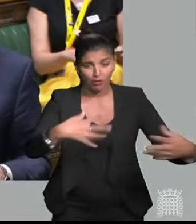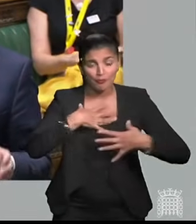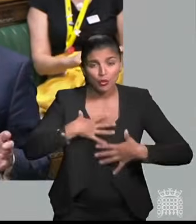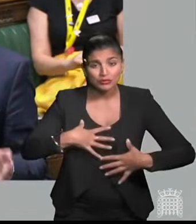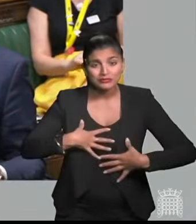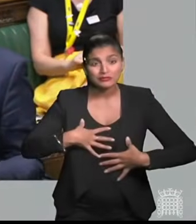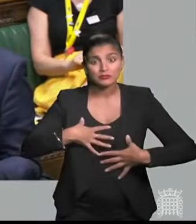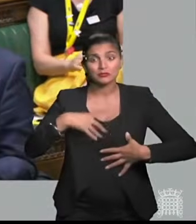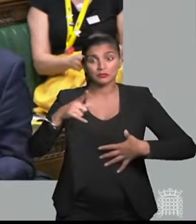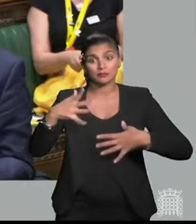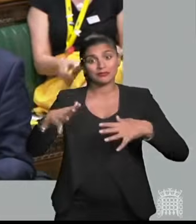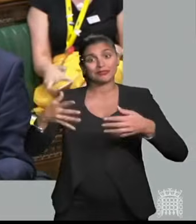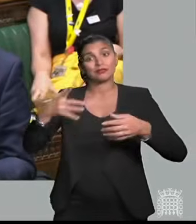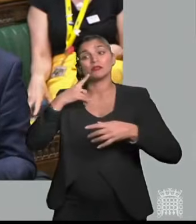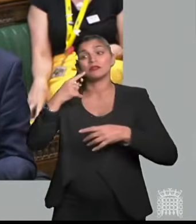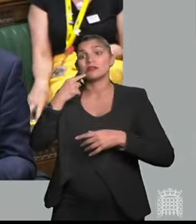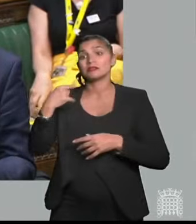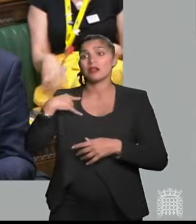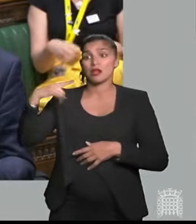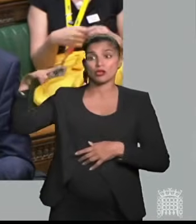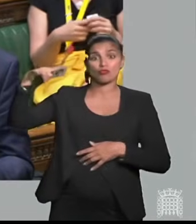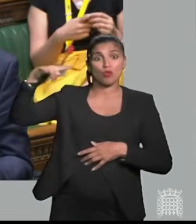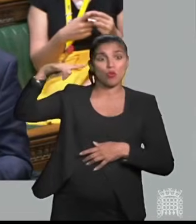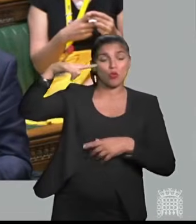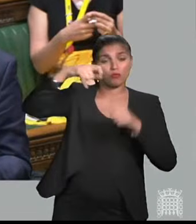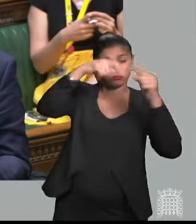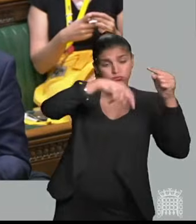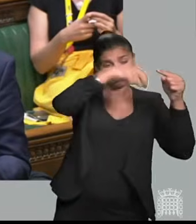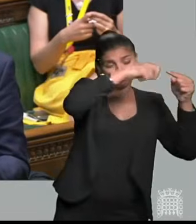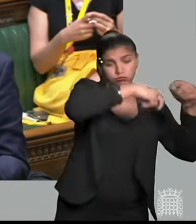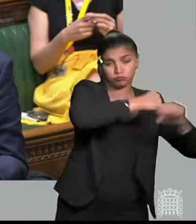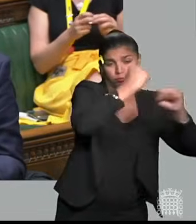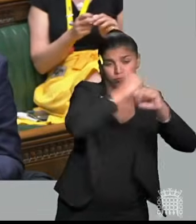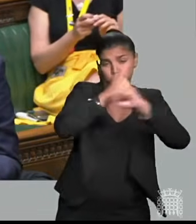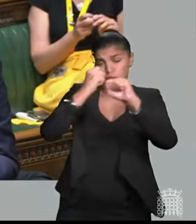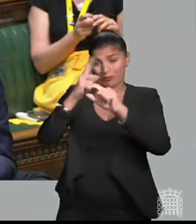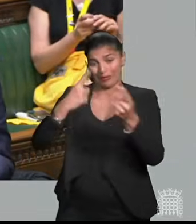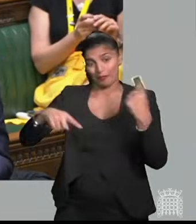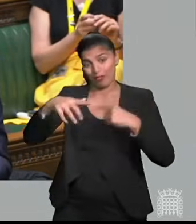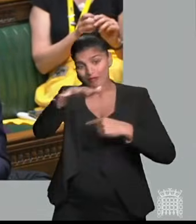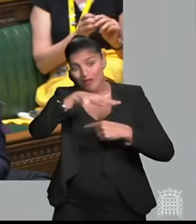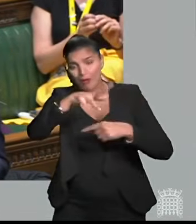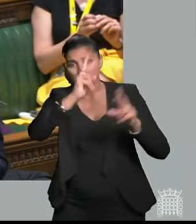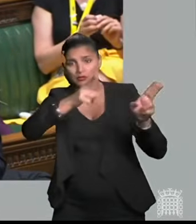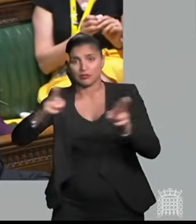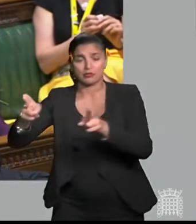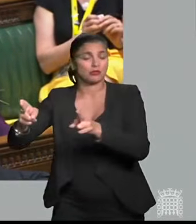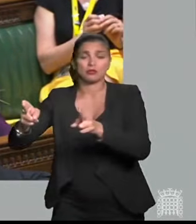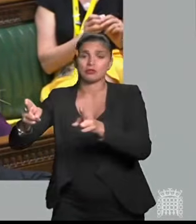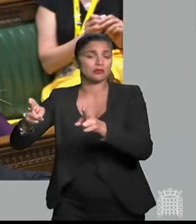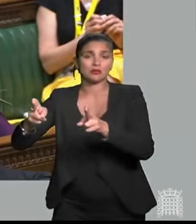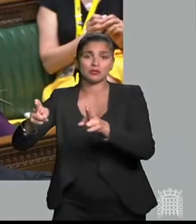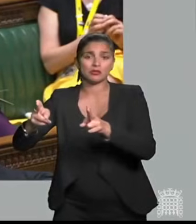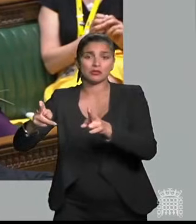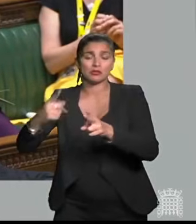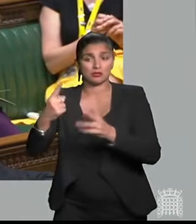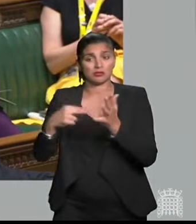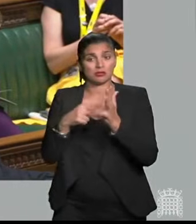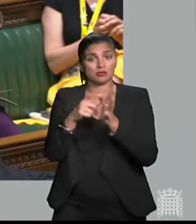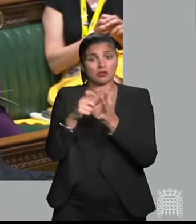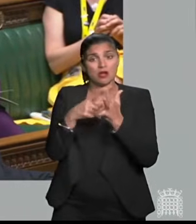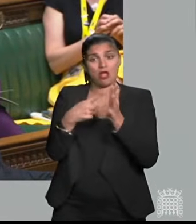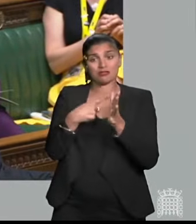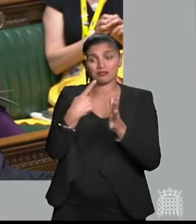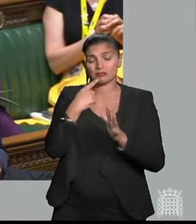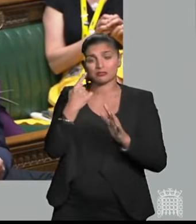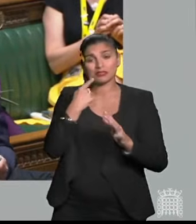drone, and Nadia's mother was saying her final goodbyes this morning, adding, "Last night was the end for me.